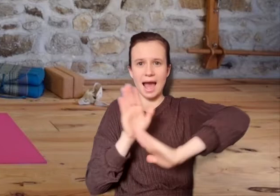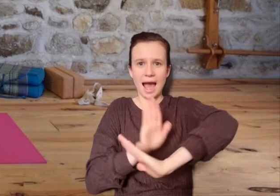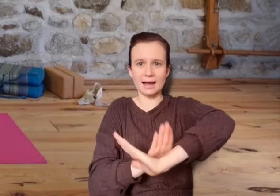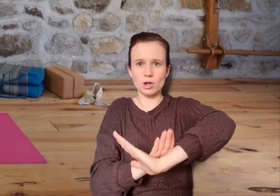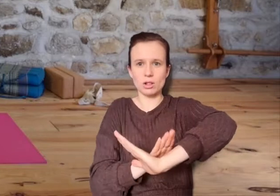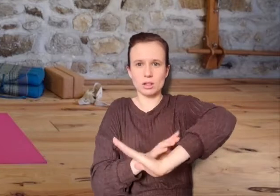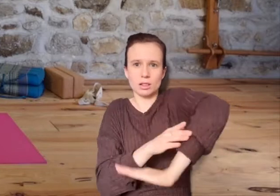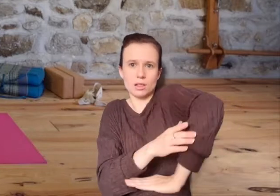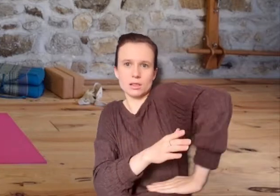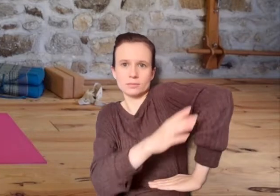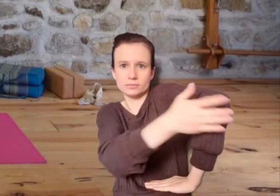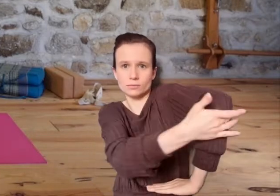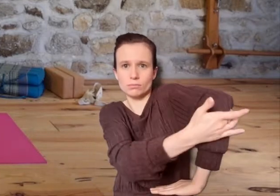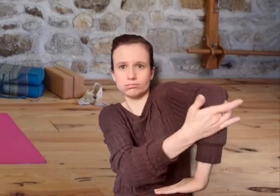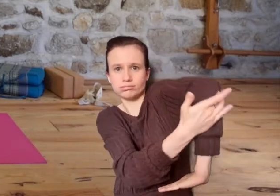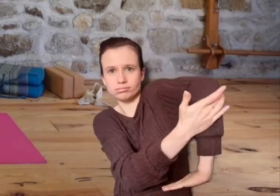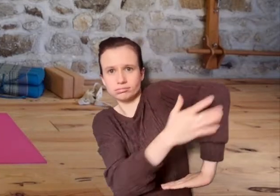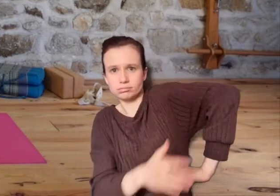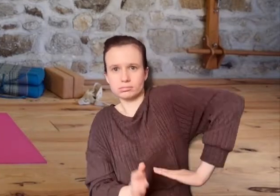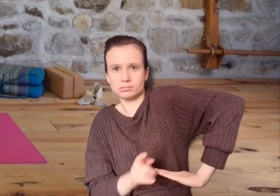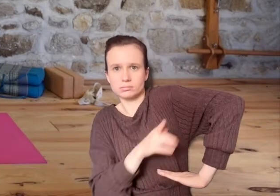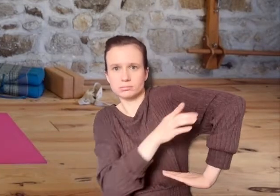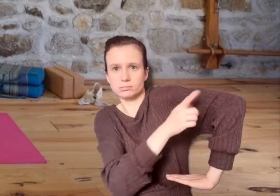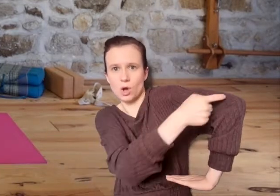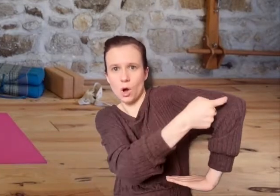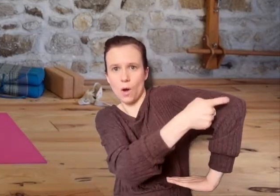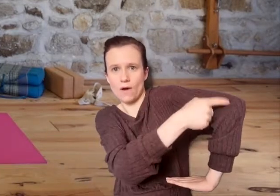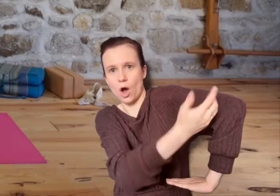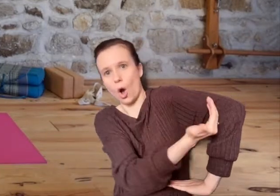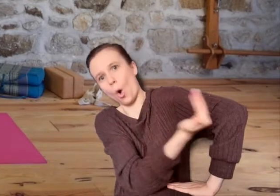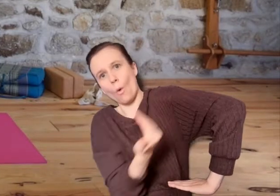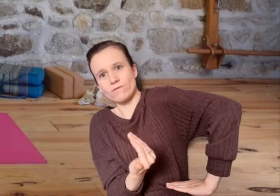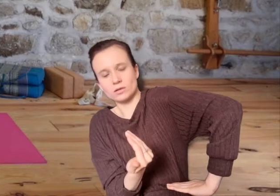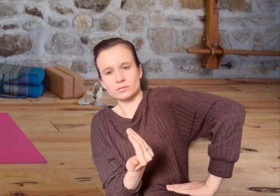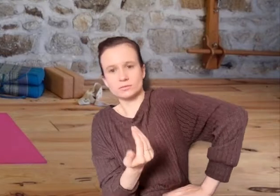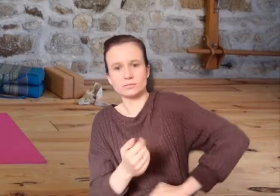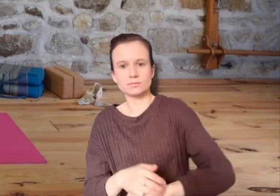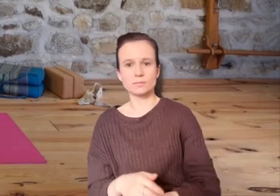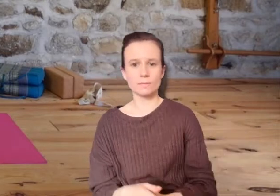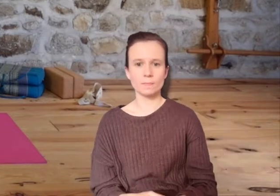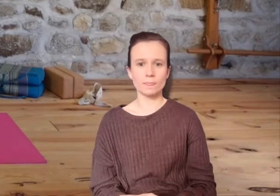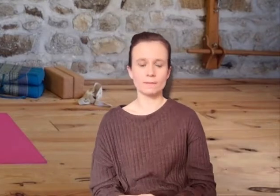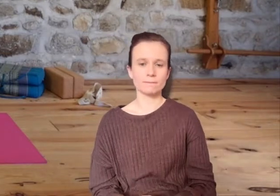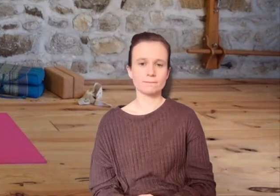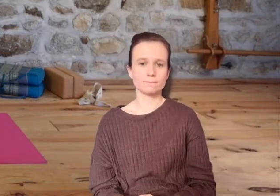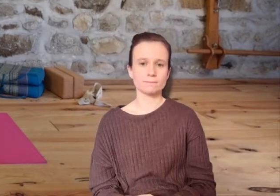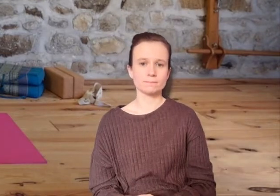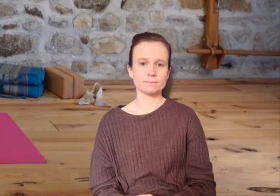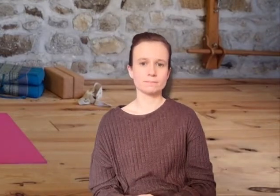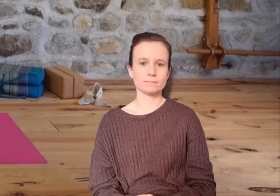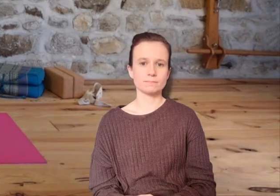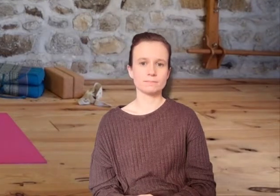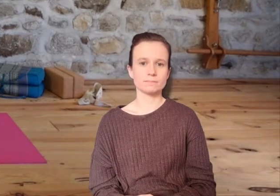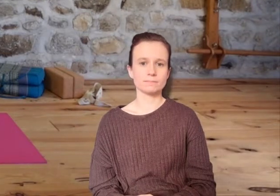bit behind, it's not a big deal, yeah? From here, arms out to the side, we're going to keep that bend in that right leg. We're